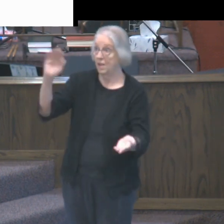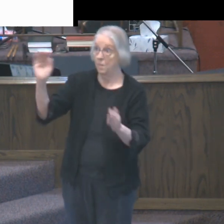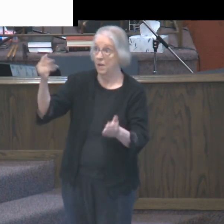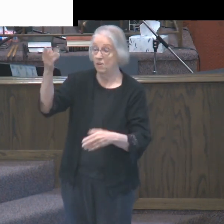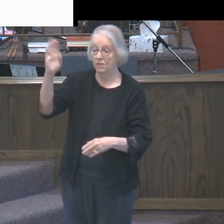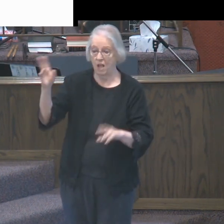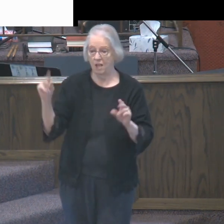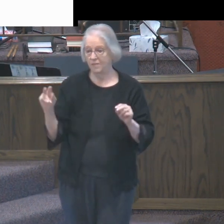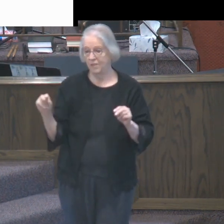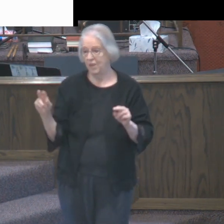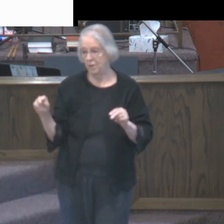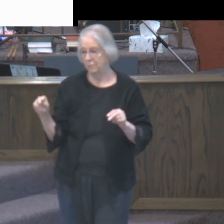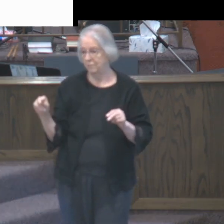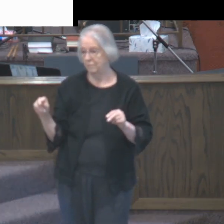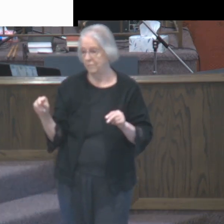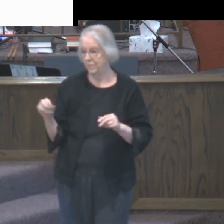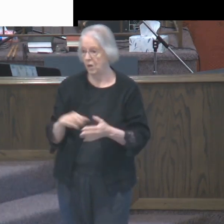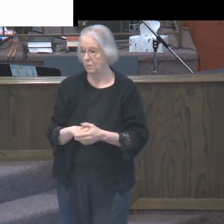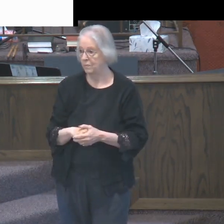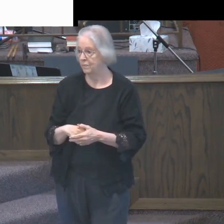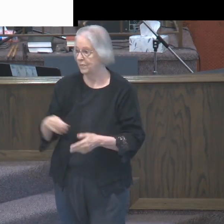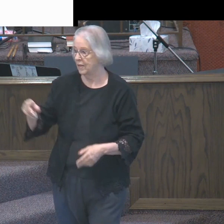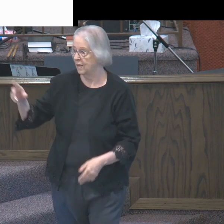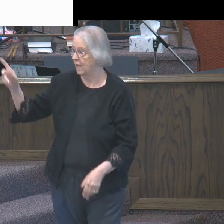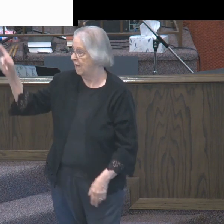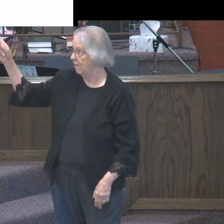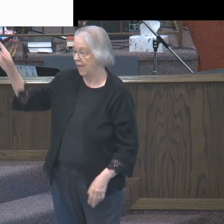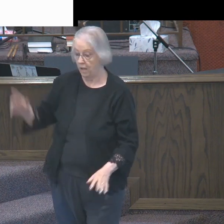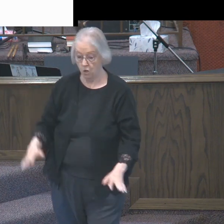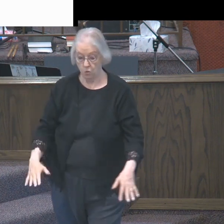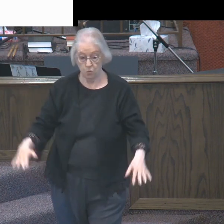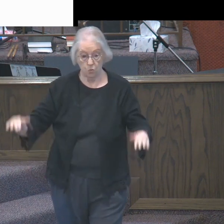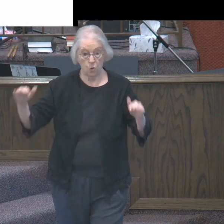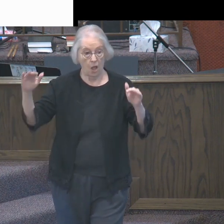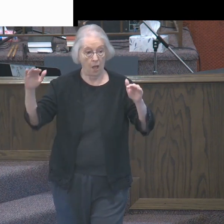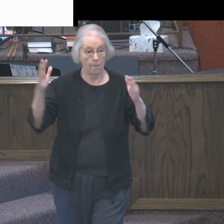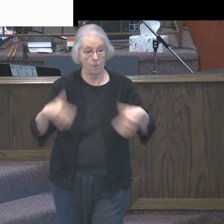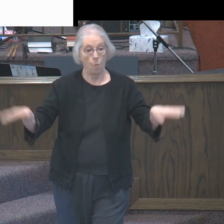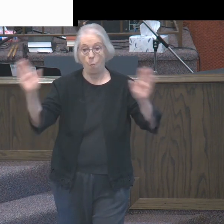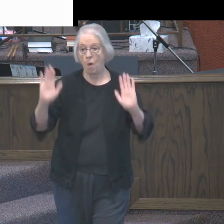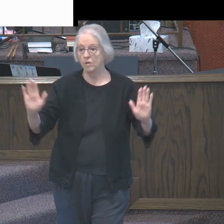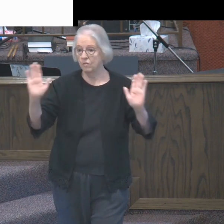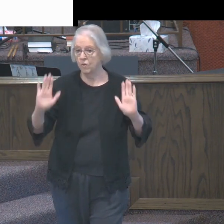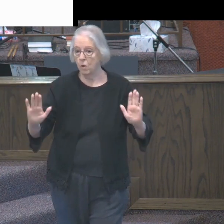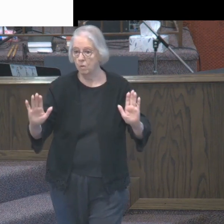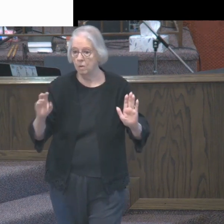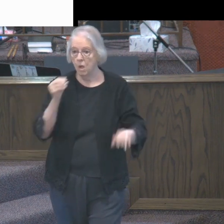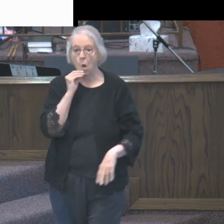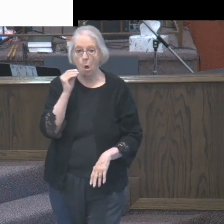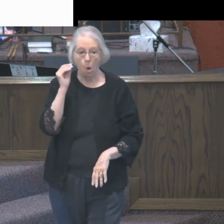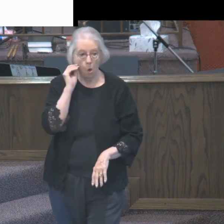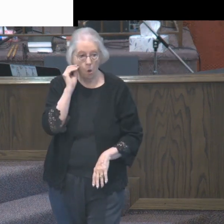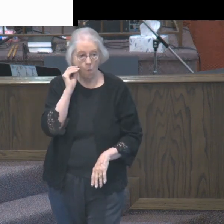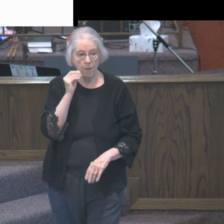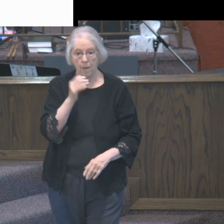I was fortunate enough, Tracy was fortunate enough, we grew up in an intact family.